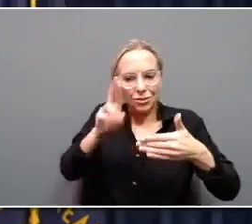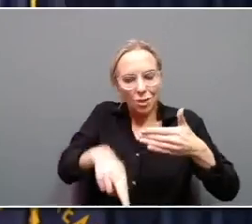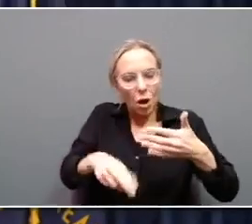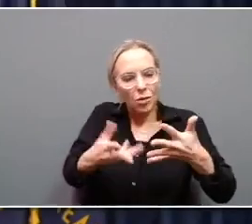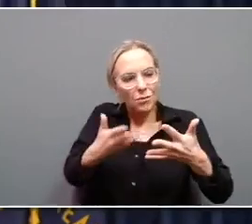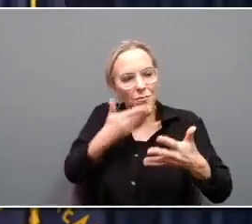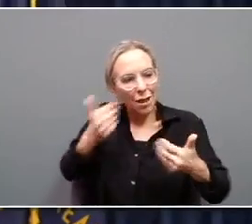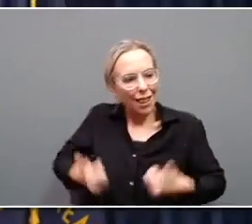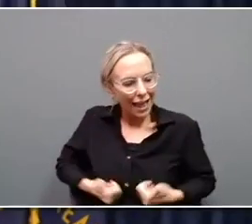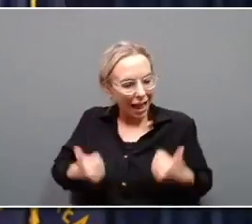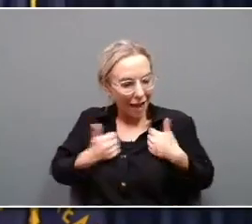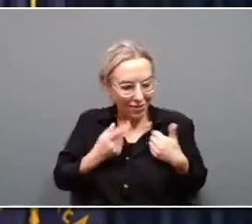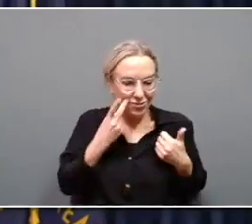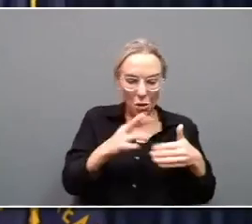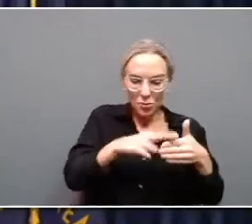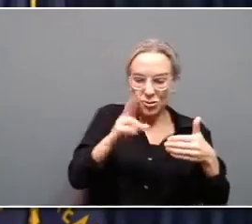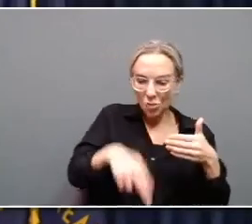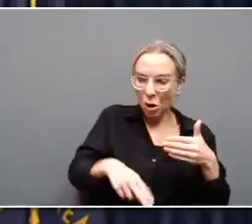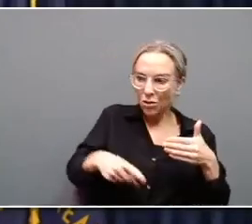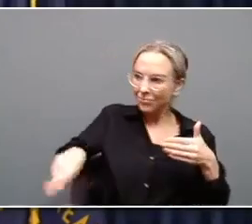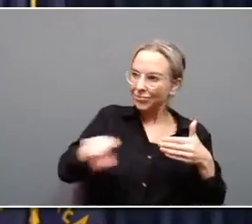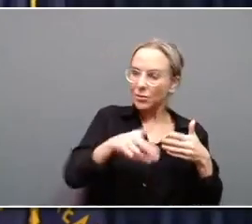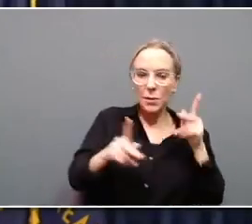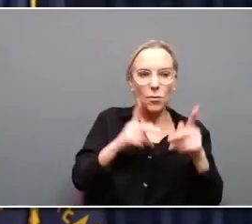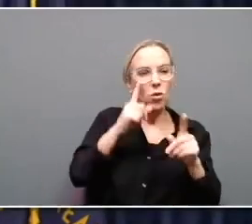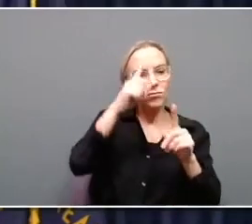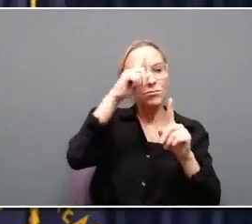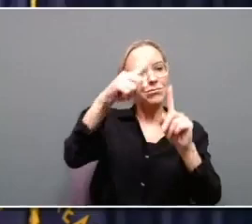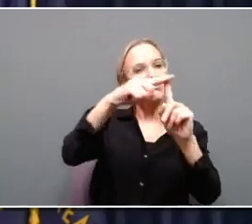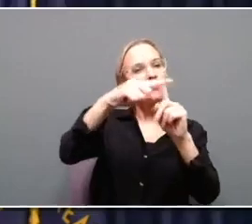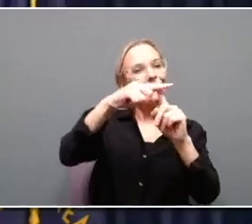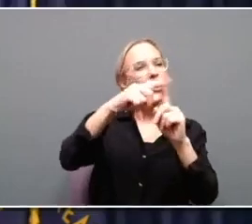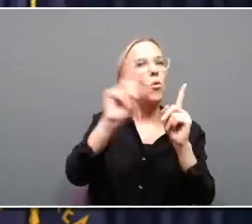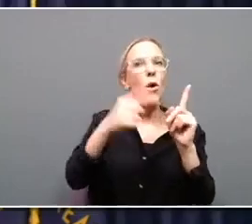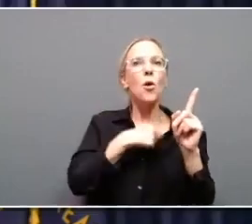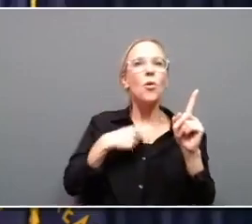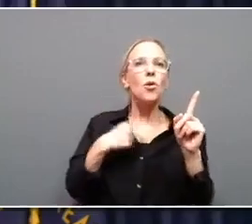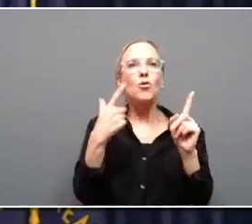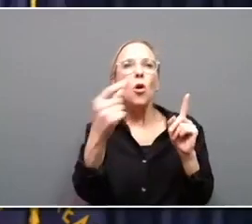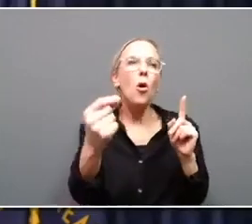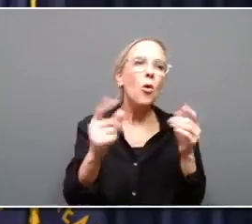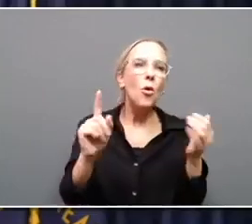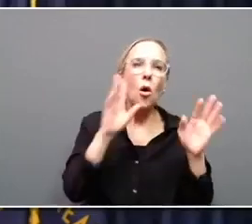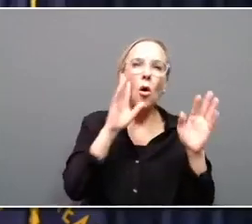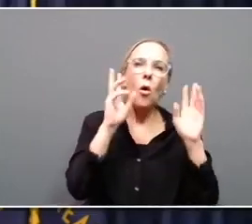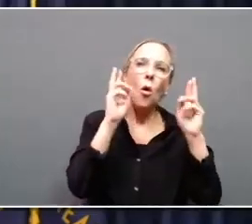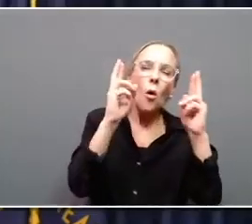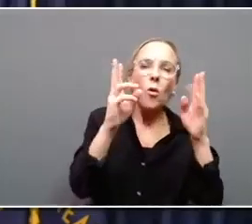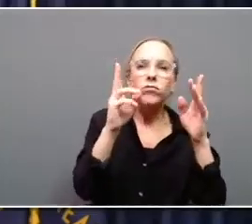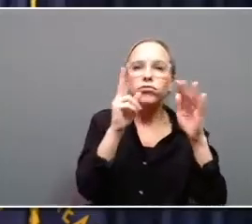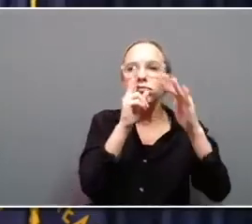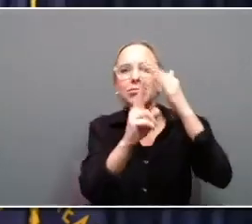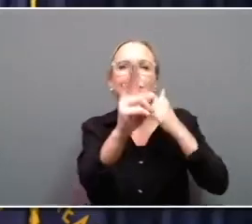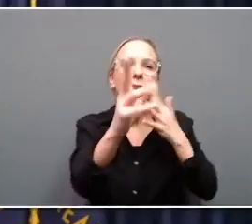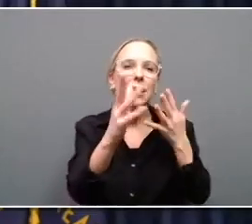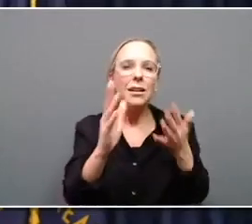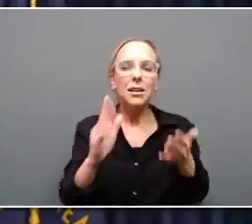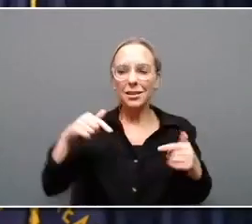saw results that show people are optimistic about where we're going, that we're hopeful in a really pessimistic